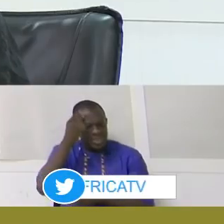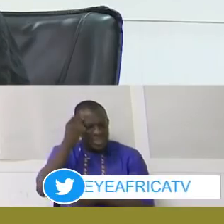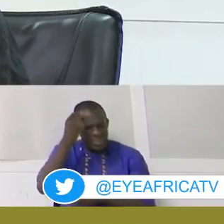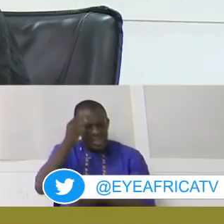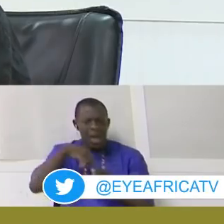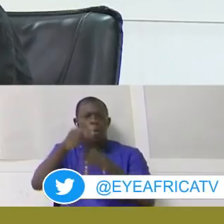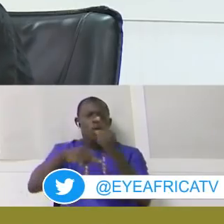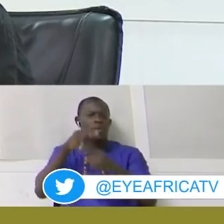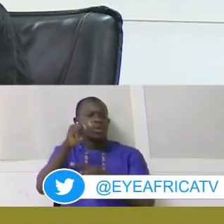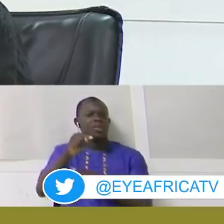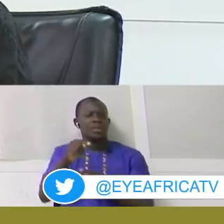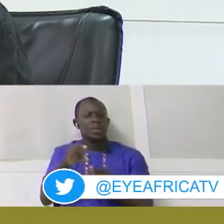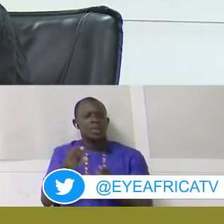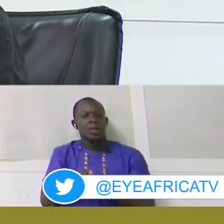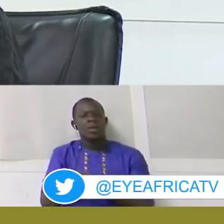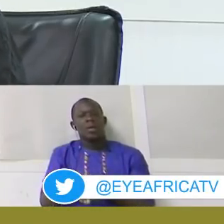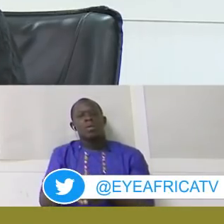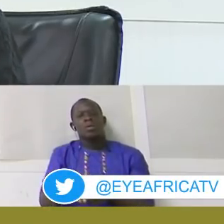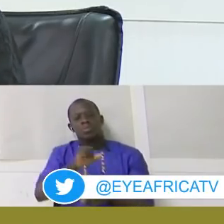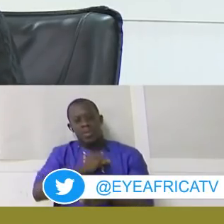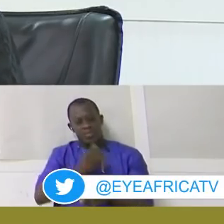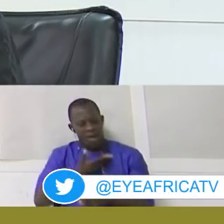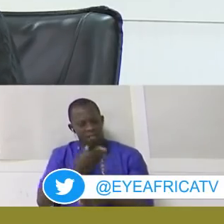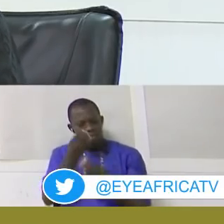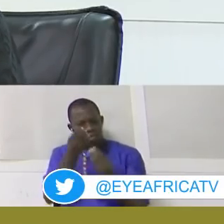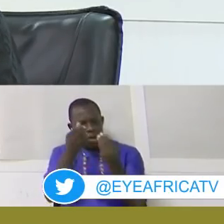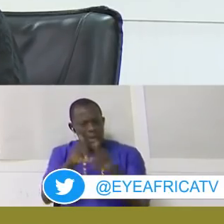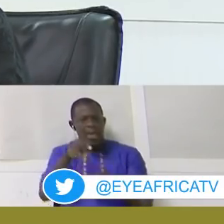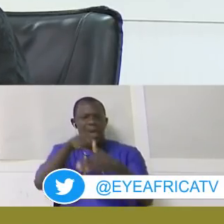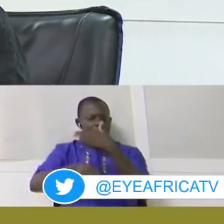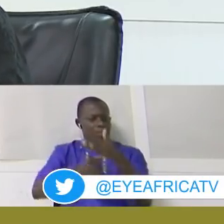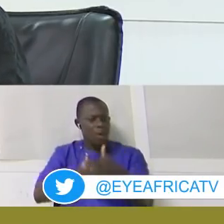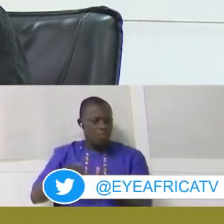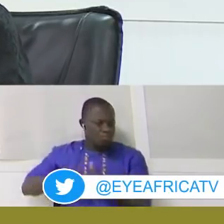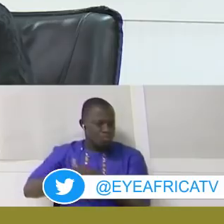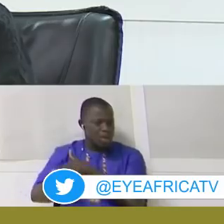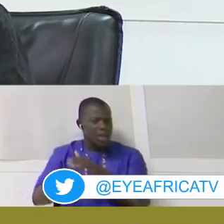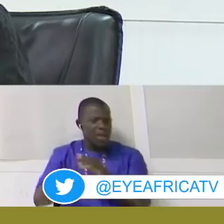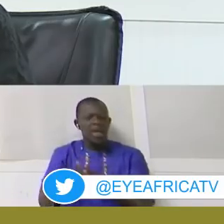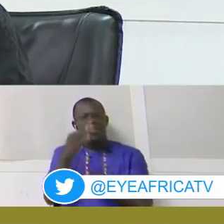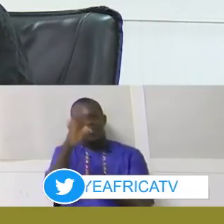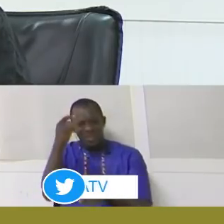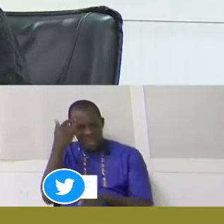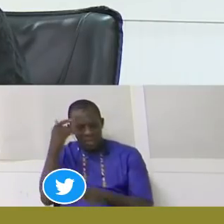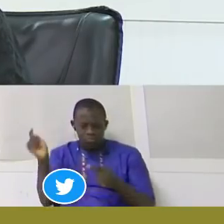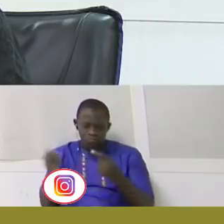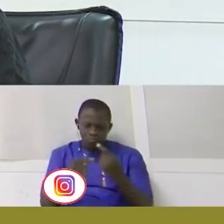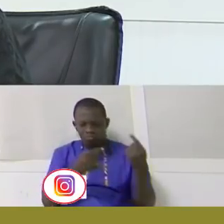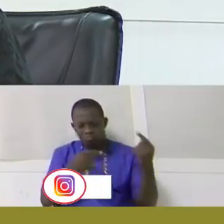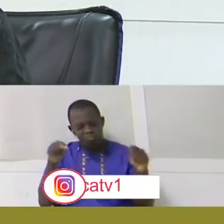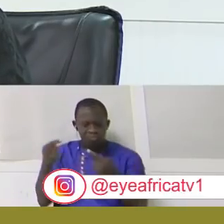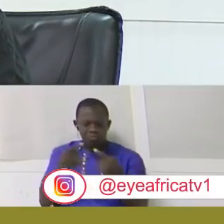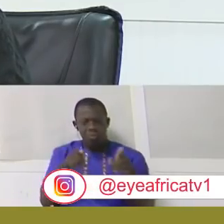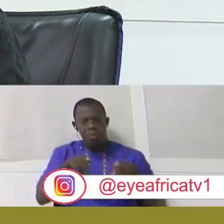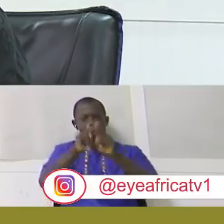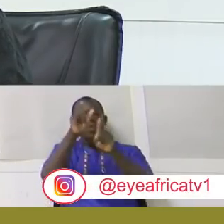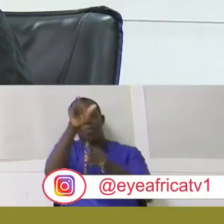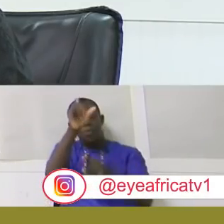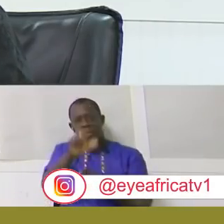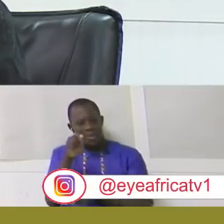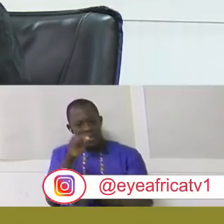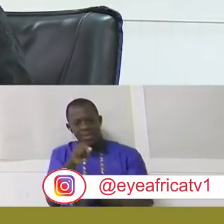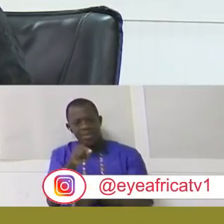thought about that, I had the money in my pocket. If I should engage in a push and